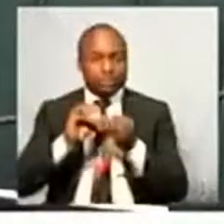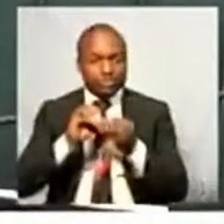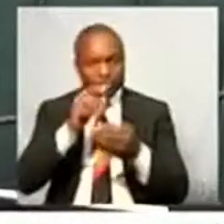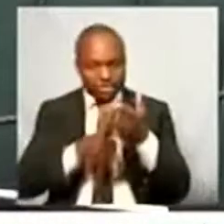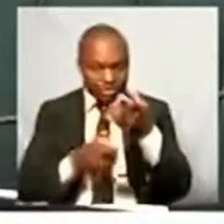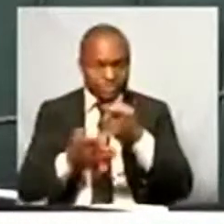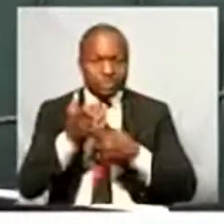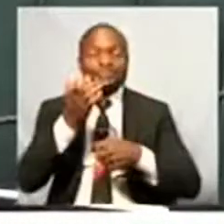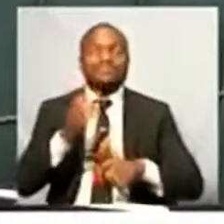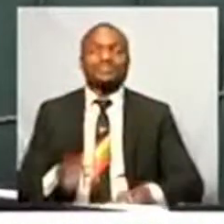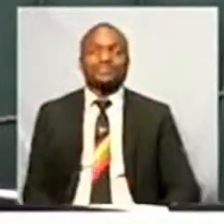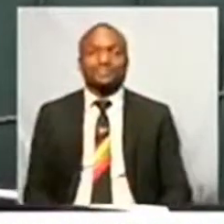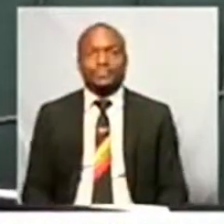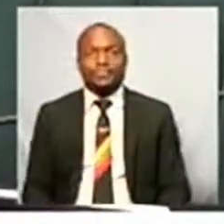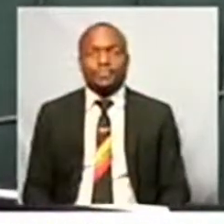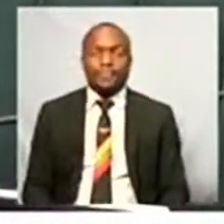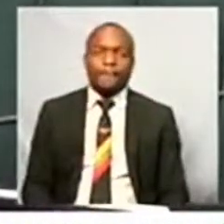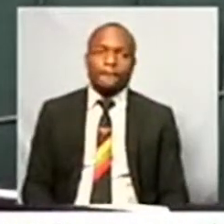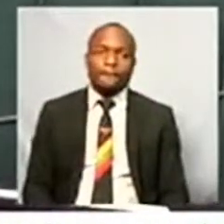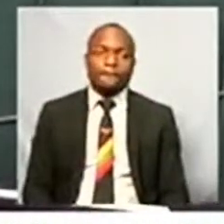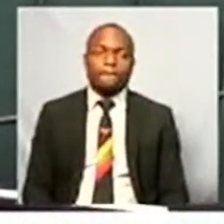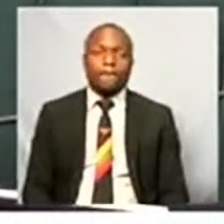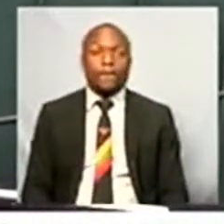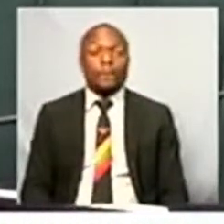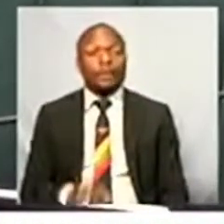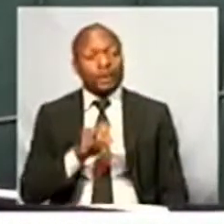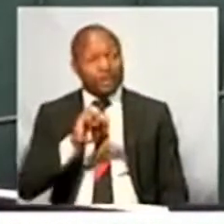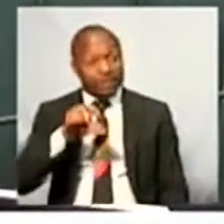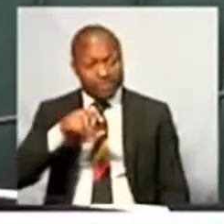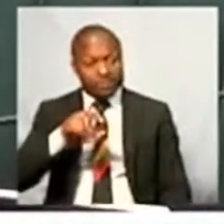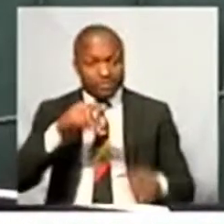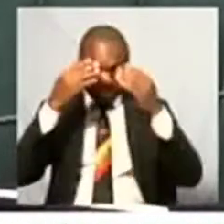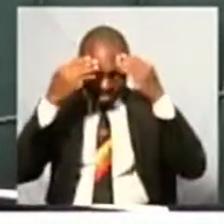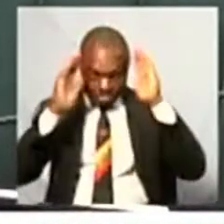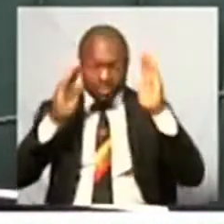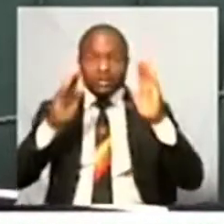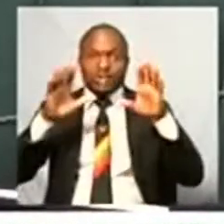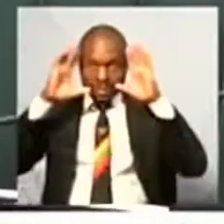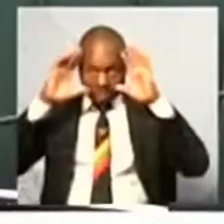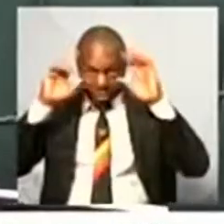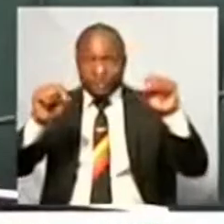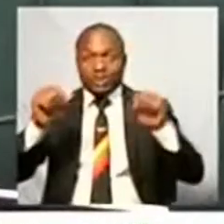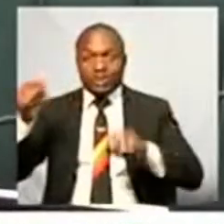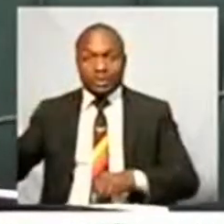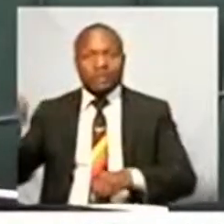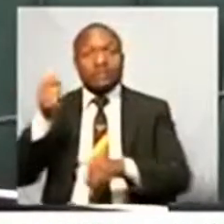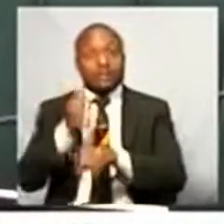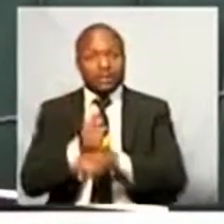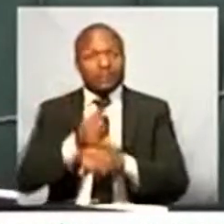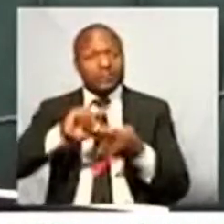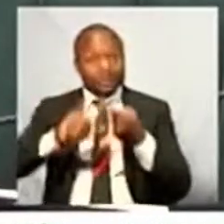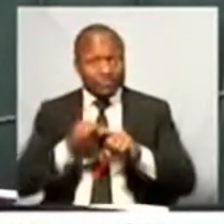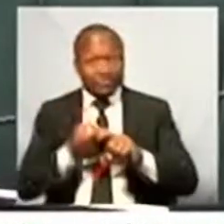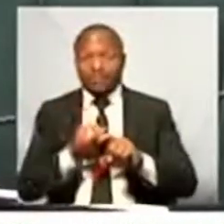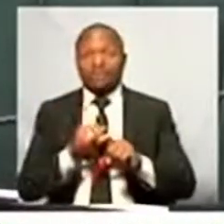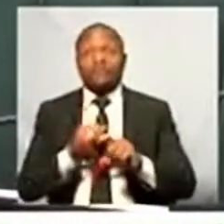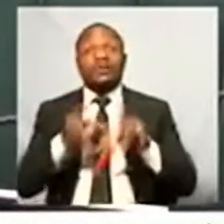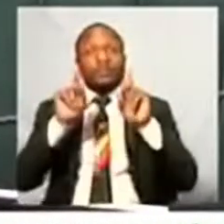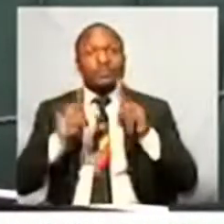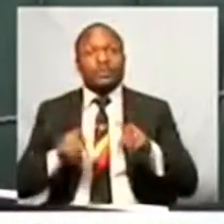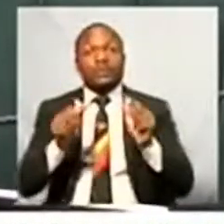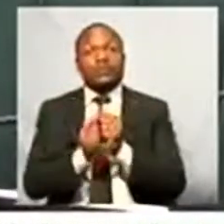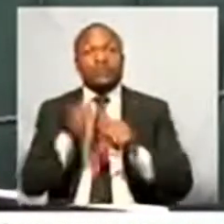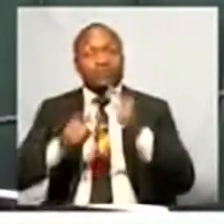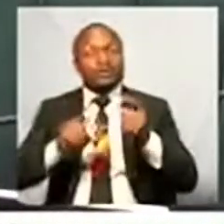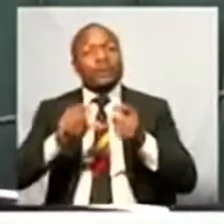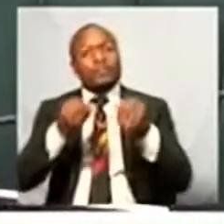consultations. Apart from that, the Honorable Member, you are aware that the President has also even appointed our colleagues who are living with disability in a lot